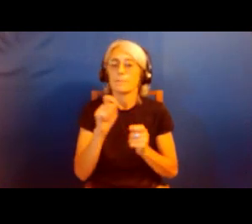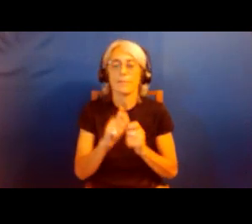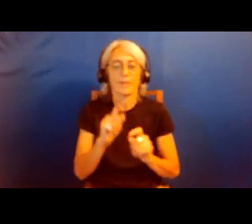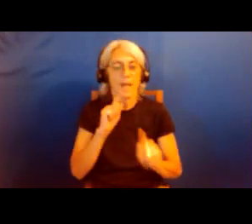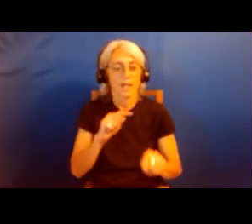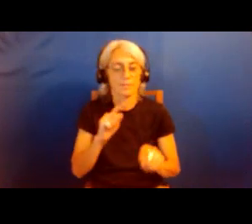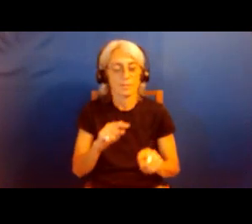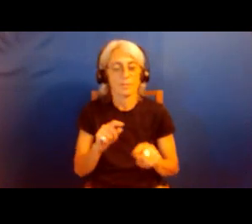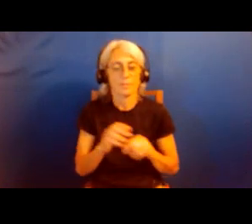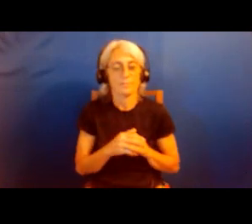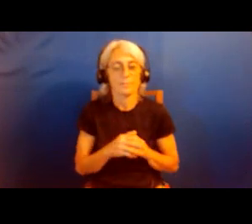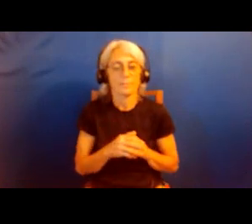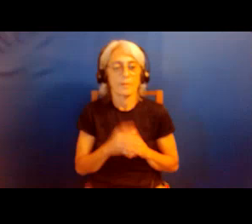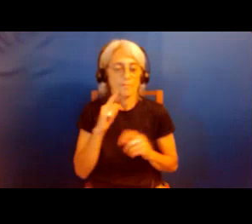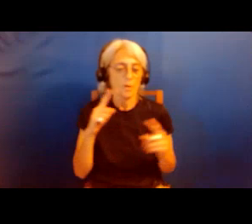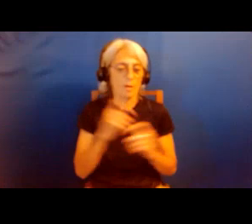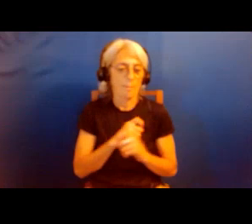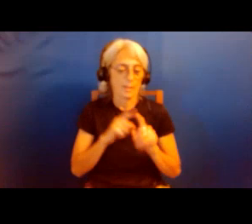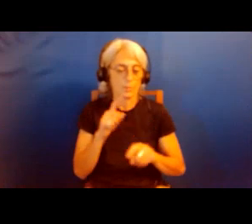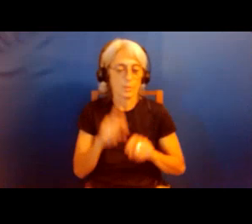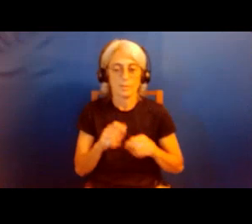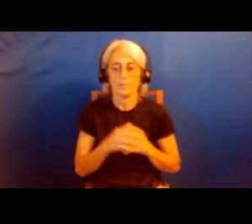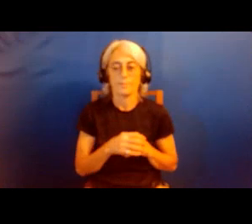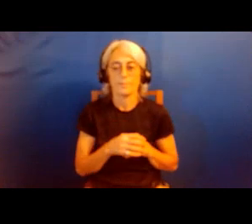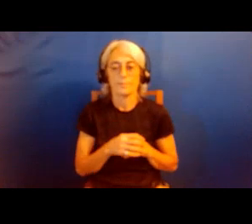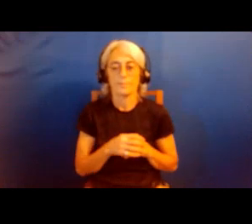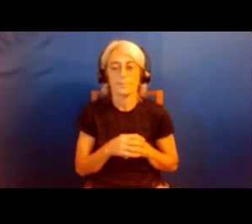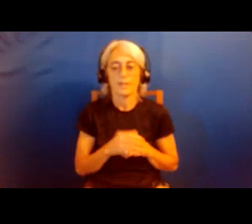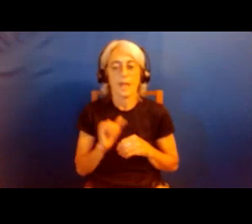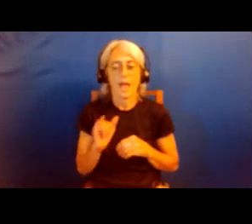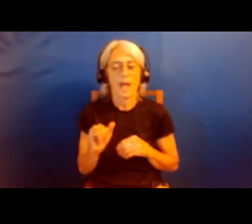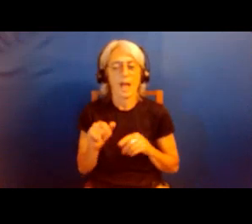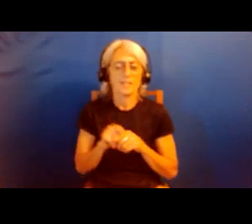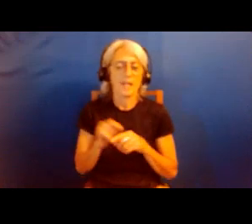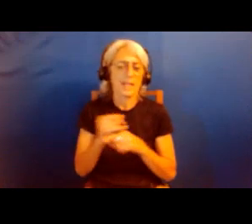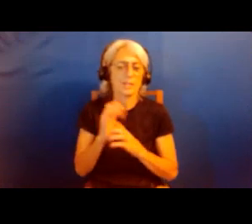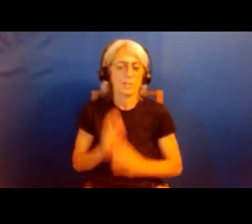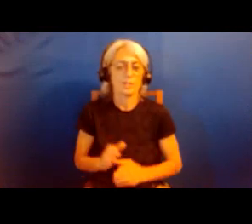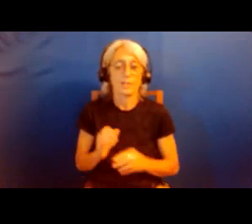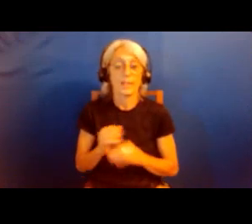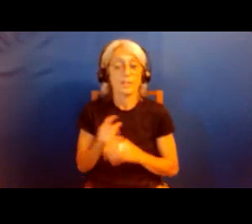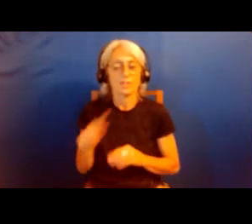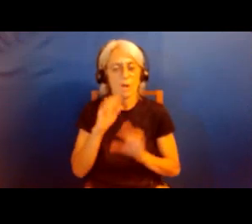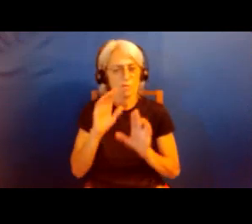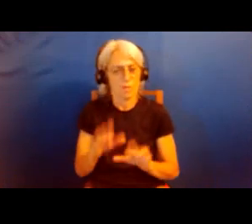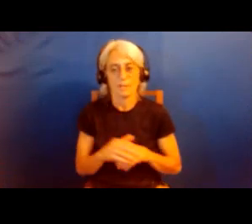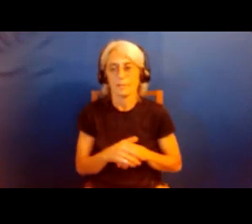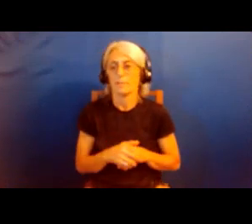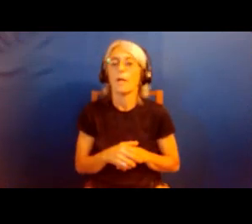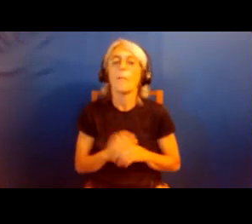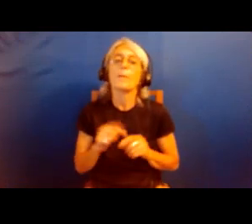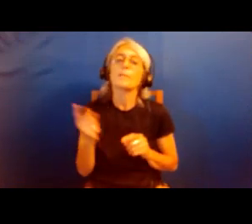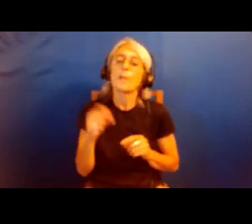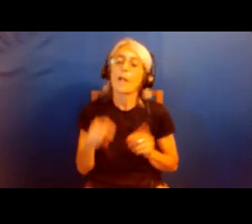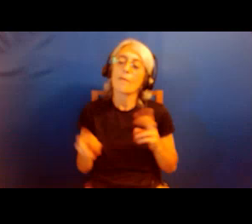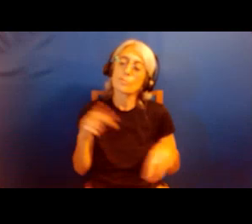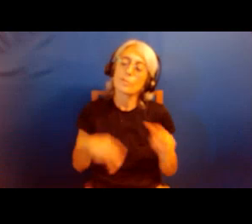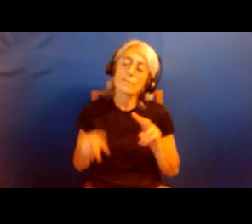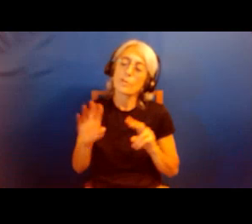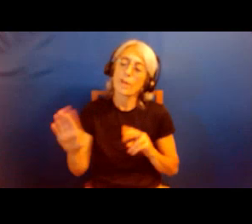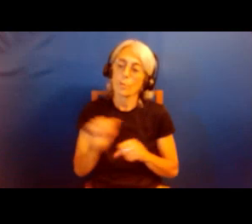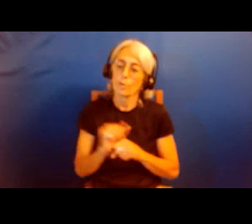questions. I like to view AI as an intern, and interns are great, but someone needs to review their work, and only a